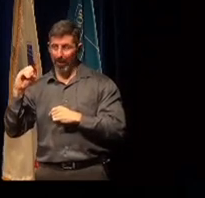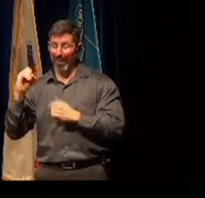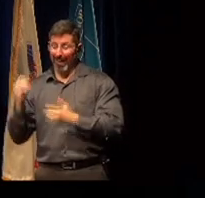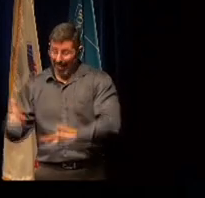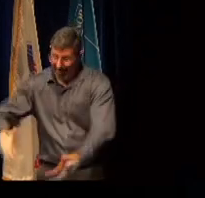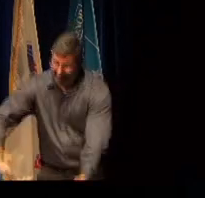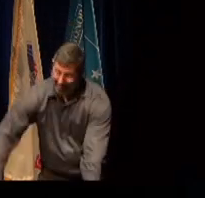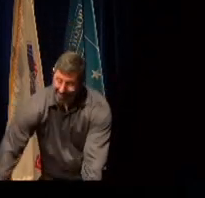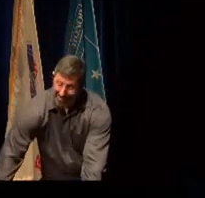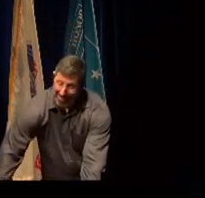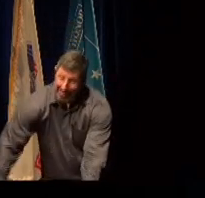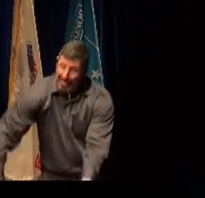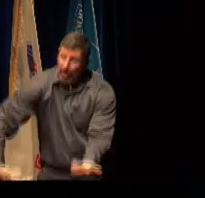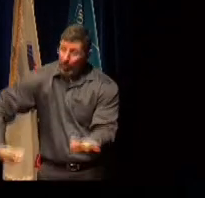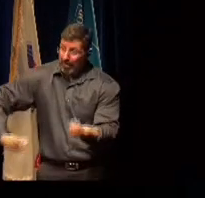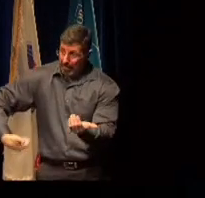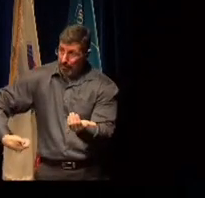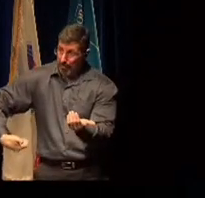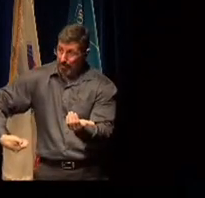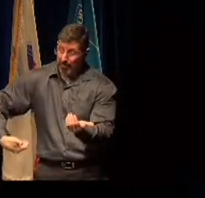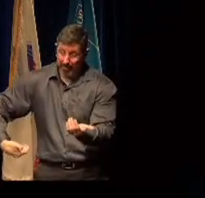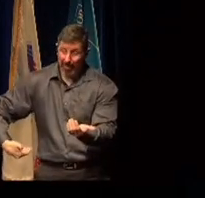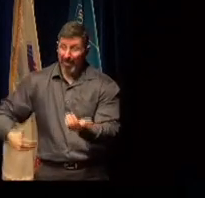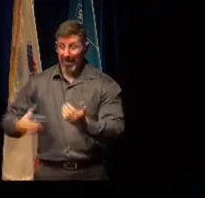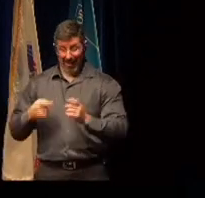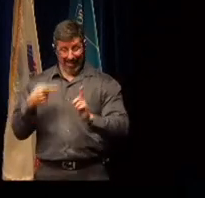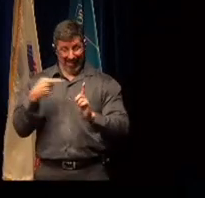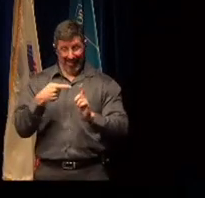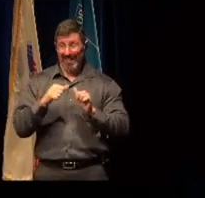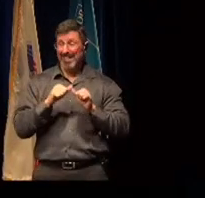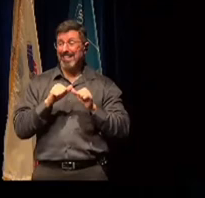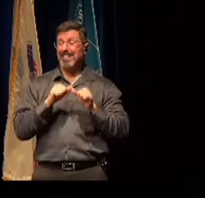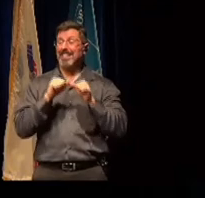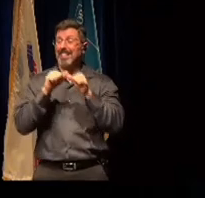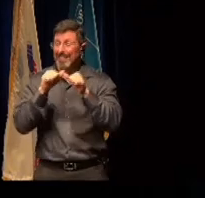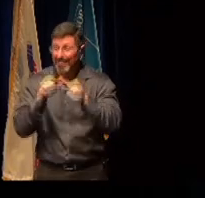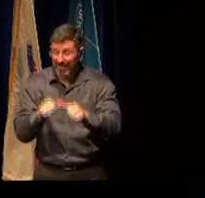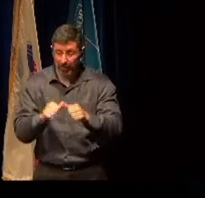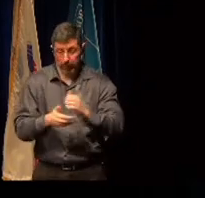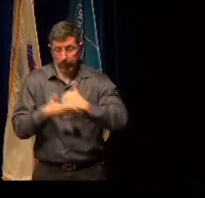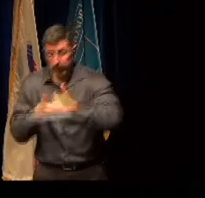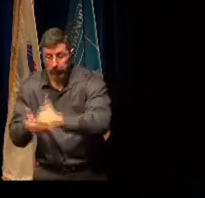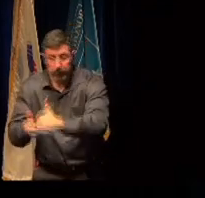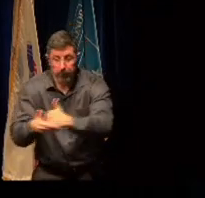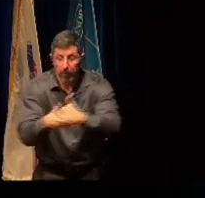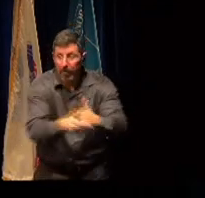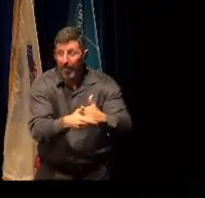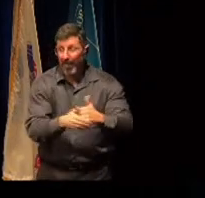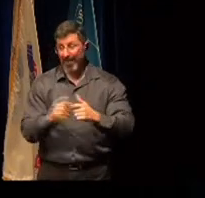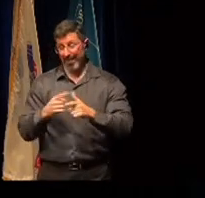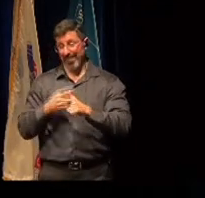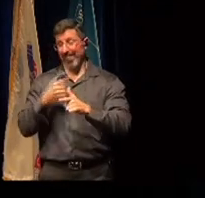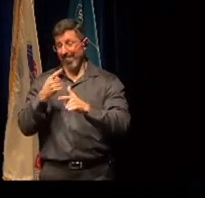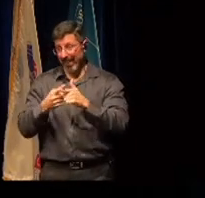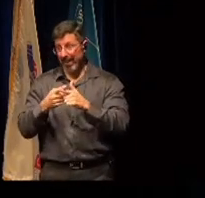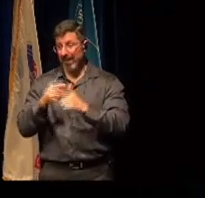under fire, Deo gave the full measure of selflessness, shielding Gary from a blast with his body that